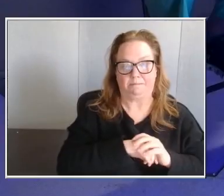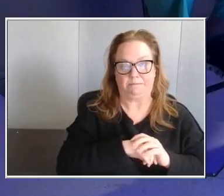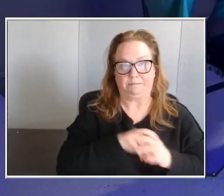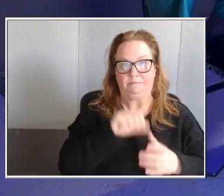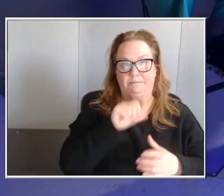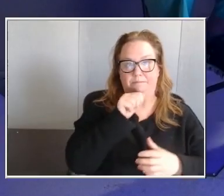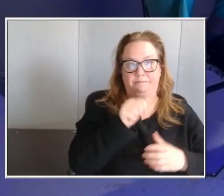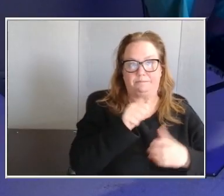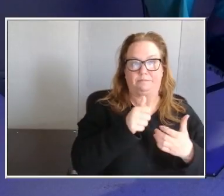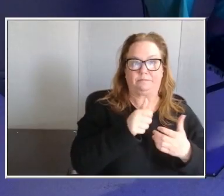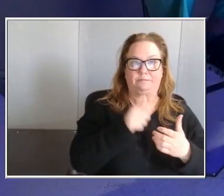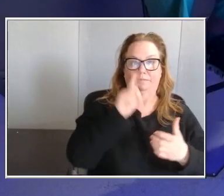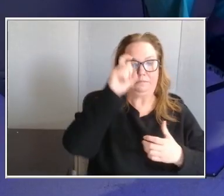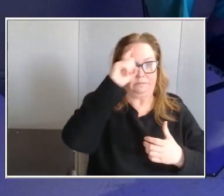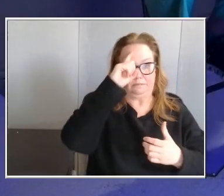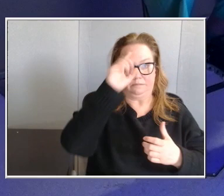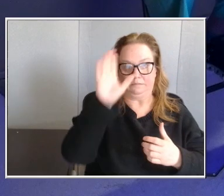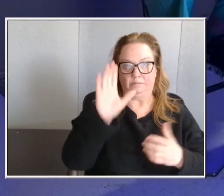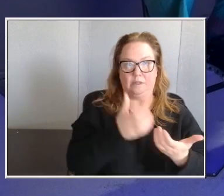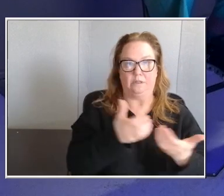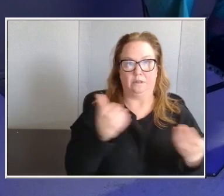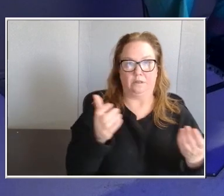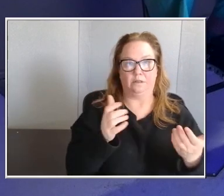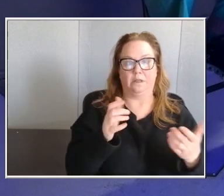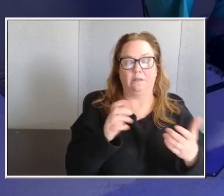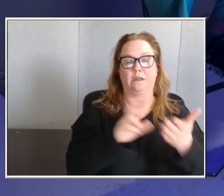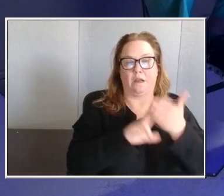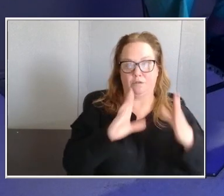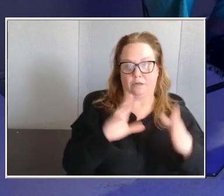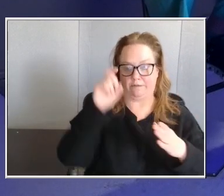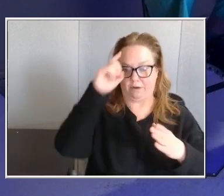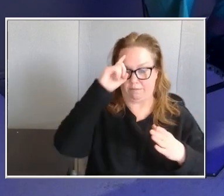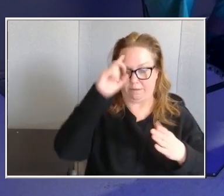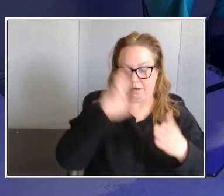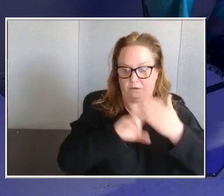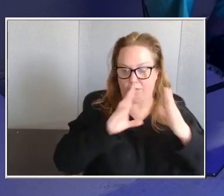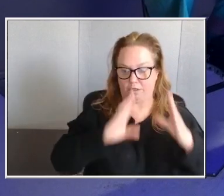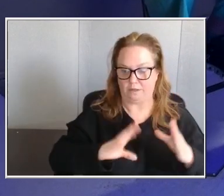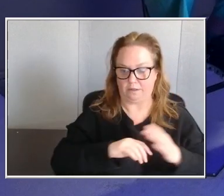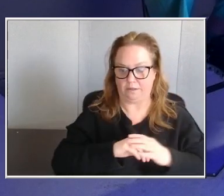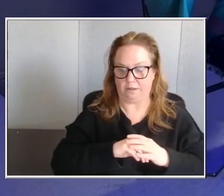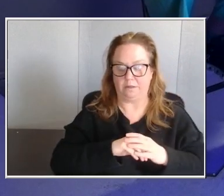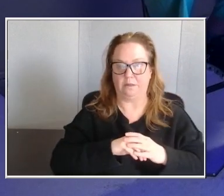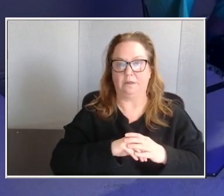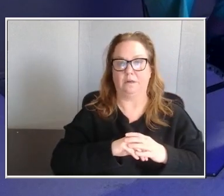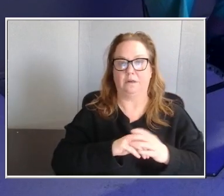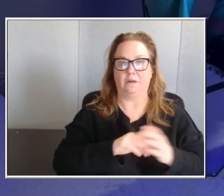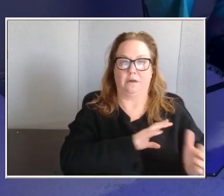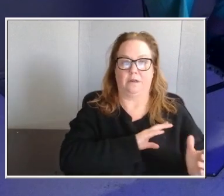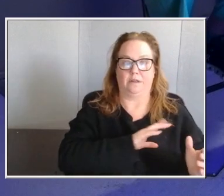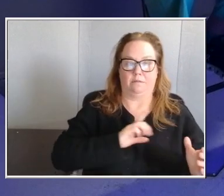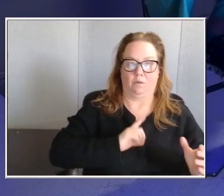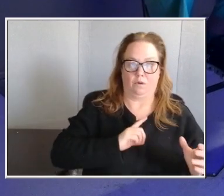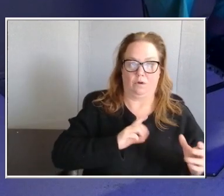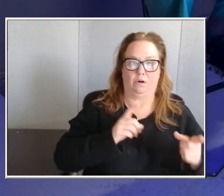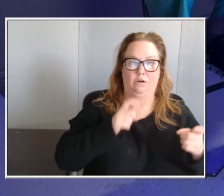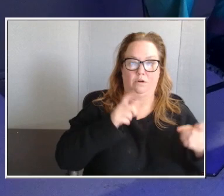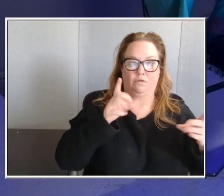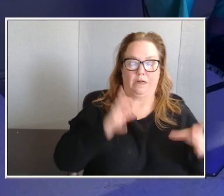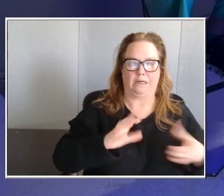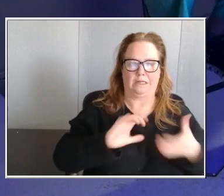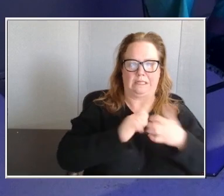government? They are not, aside from owning the contract. So they have a company and the board of directors who are probably very influential. How are they